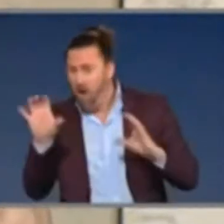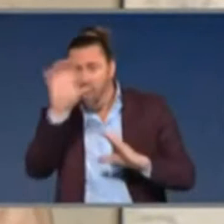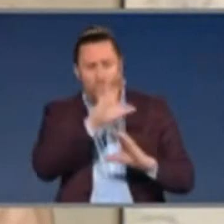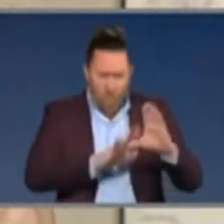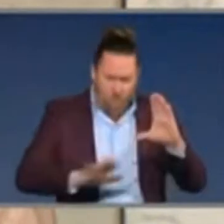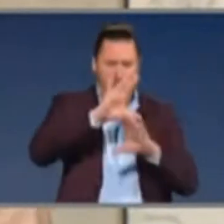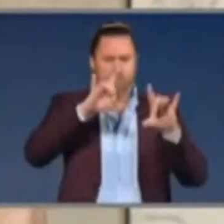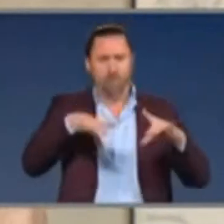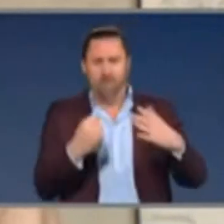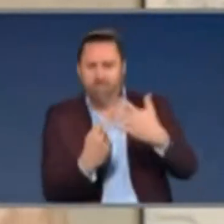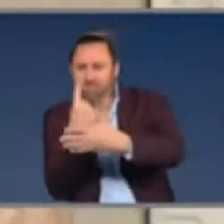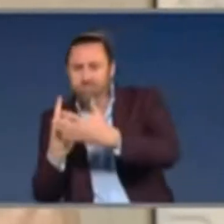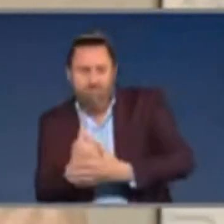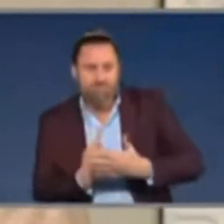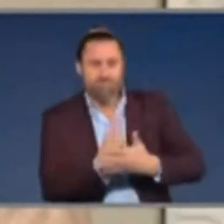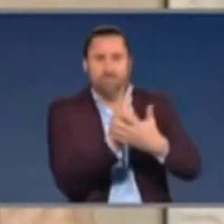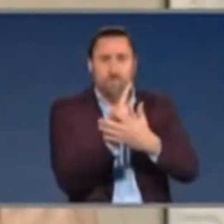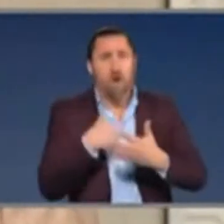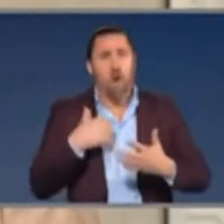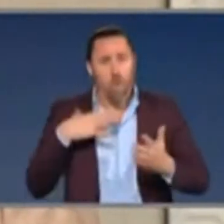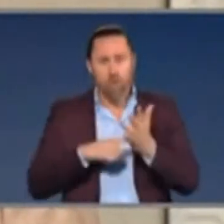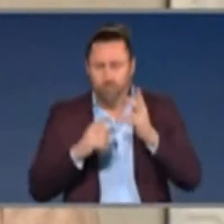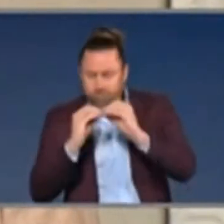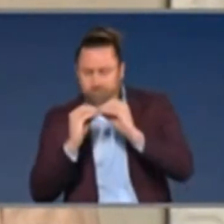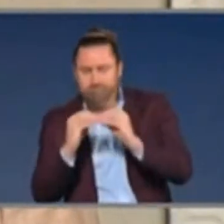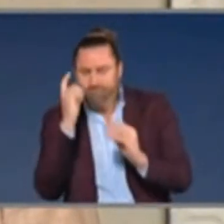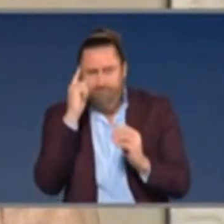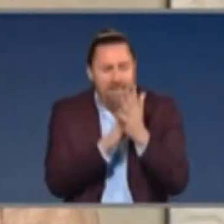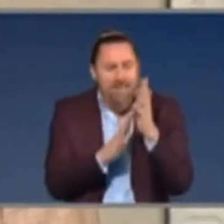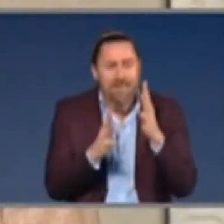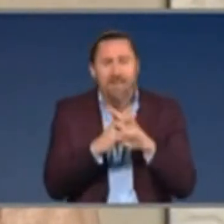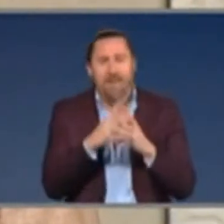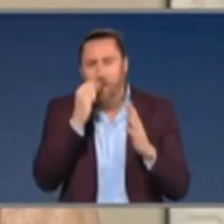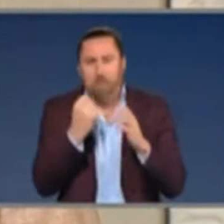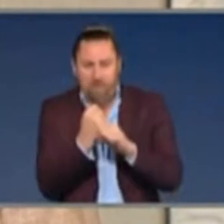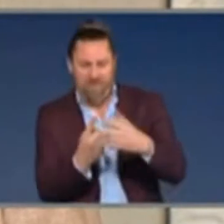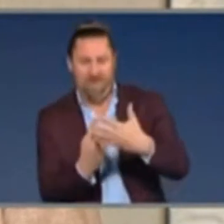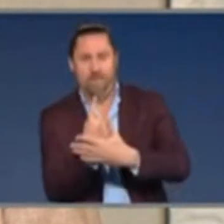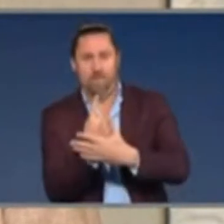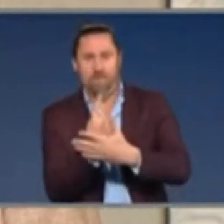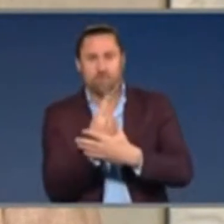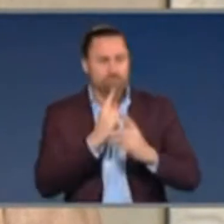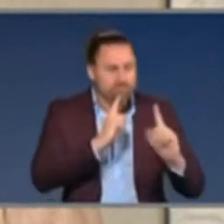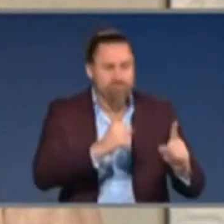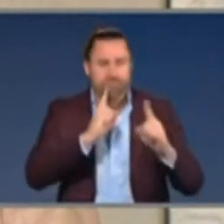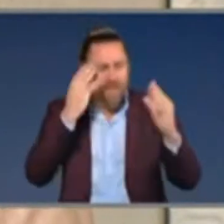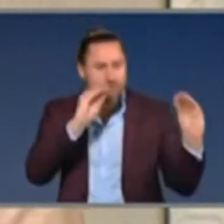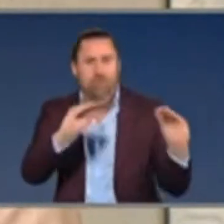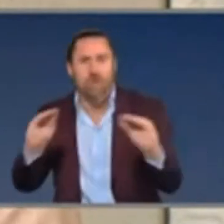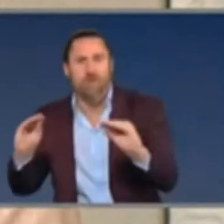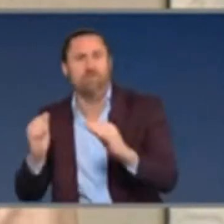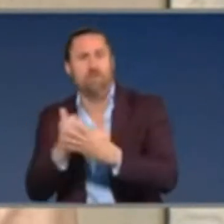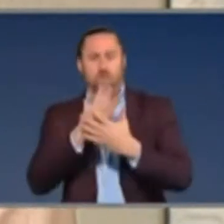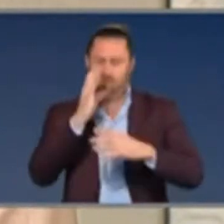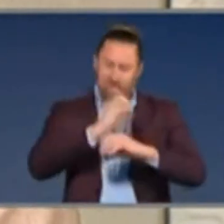seriously, and we hope to have that nutted out as we go through in the next few months, and we start our